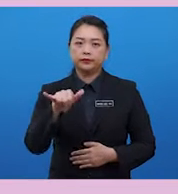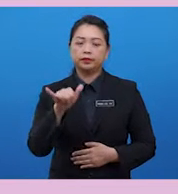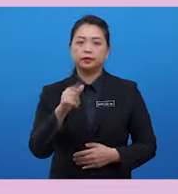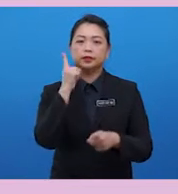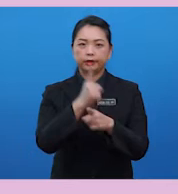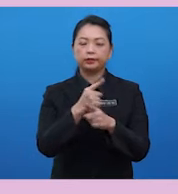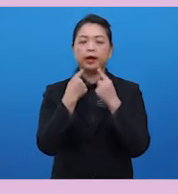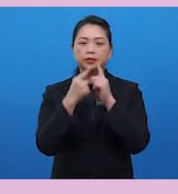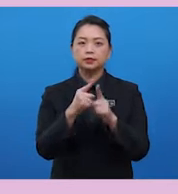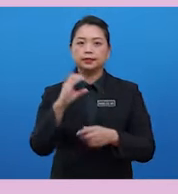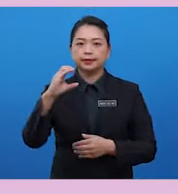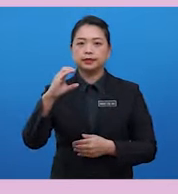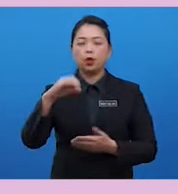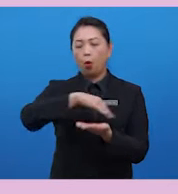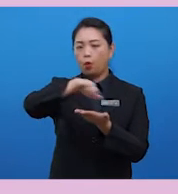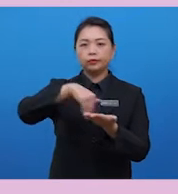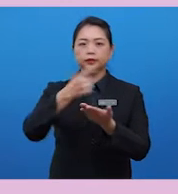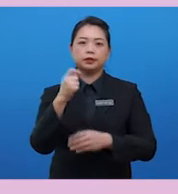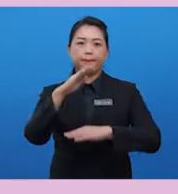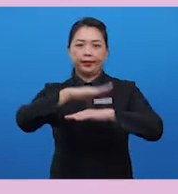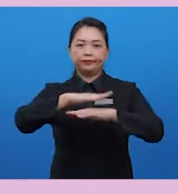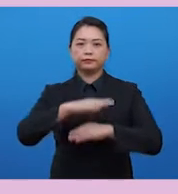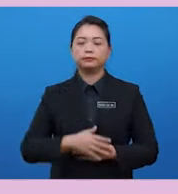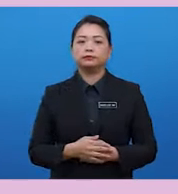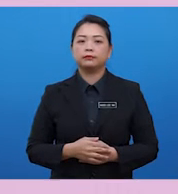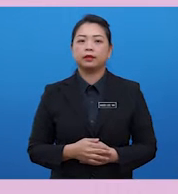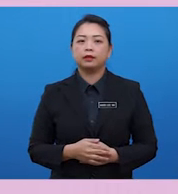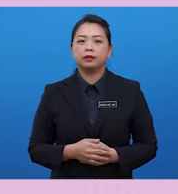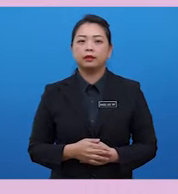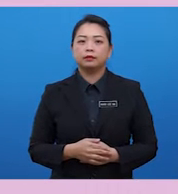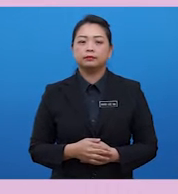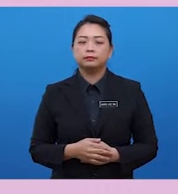Yes, the correct answer is C, all of the above.